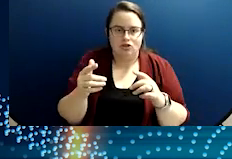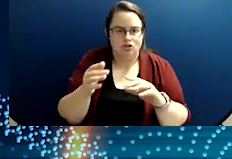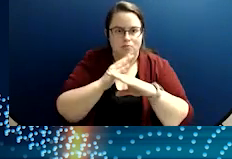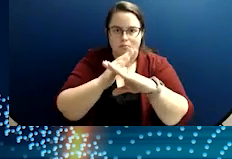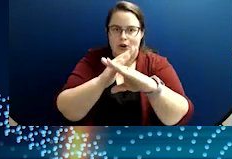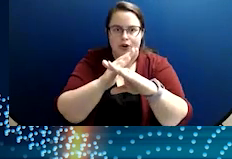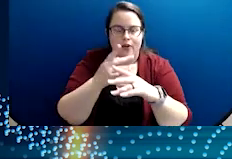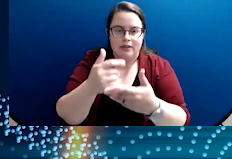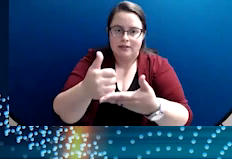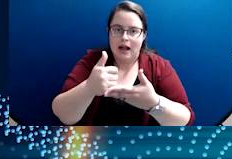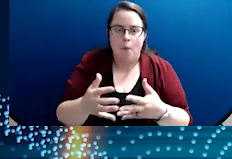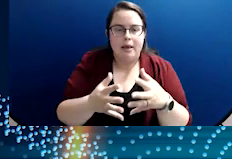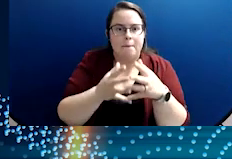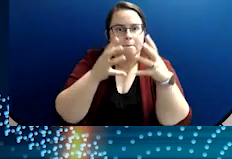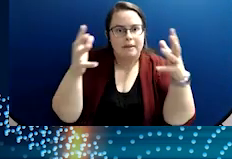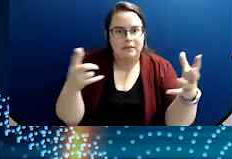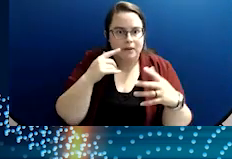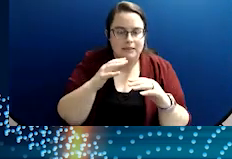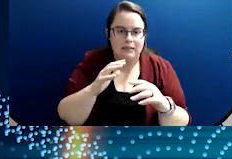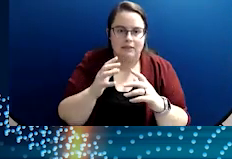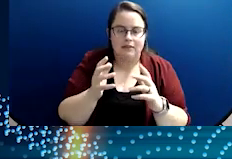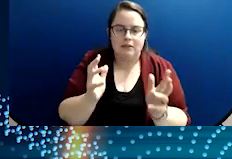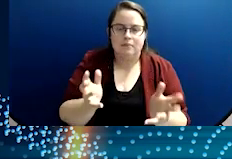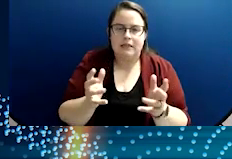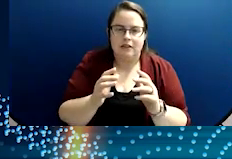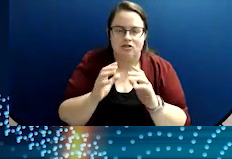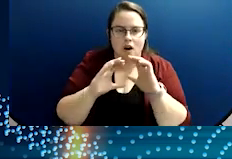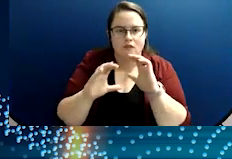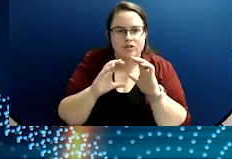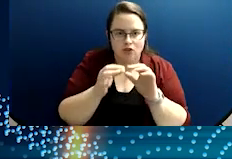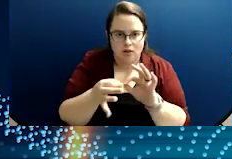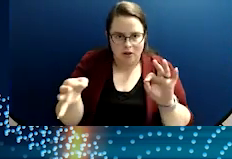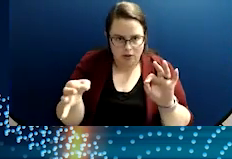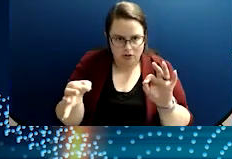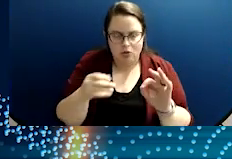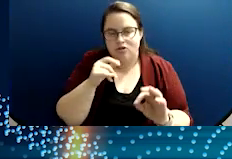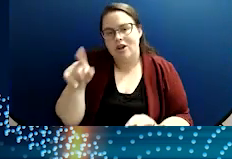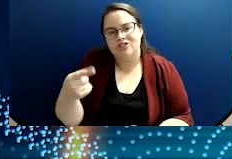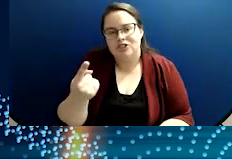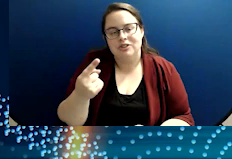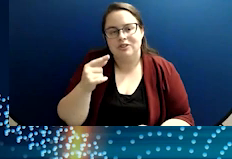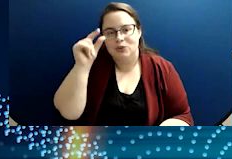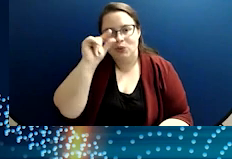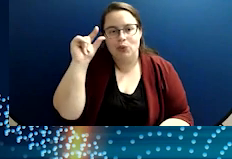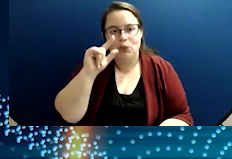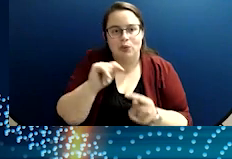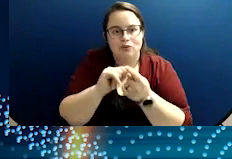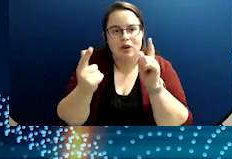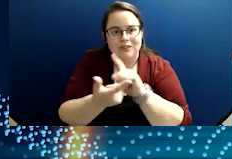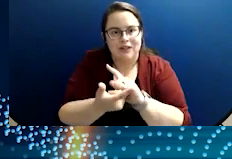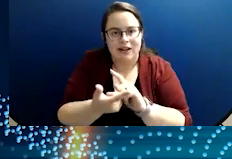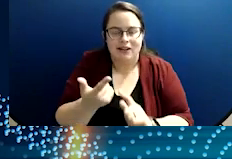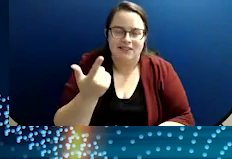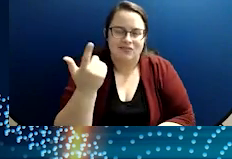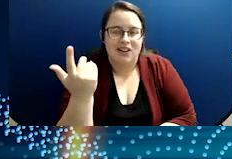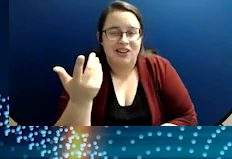me immensely because it speaks in conversational language. So it's not just, when you go to Google Translate and it gives you a very, I don't know how to